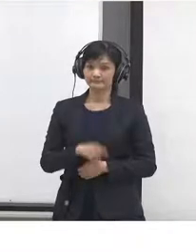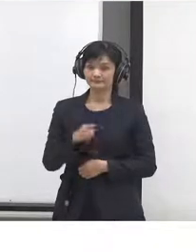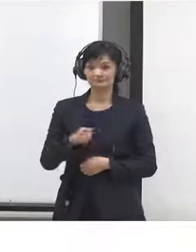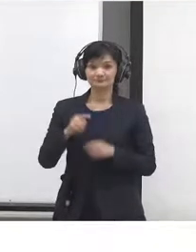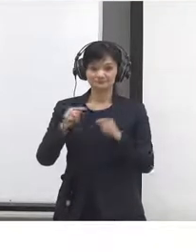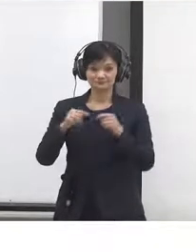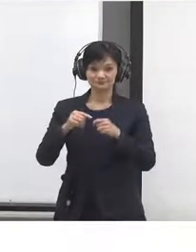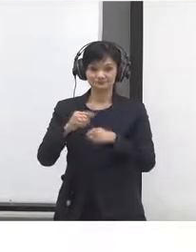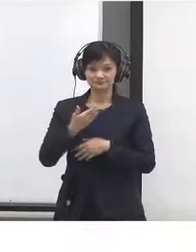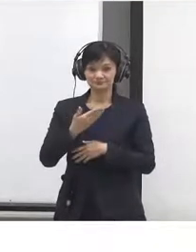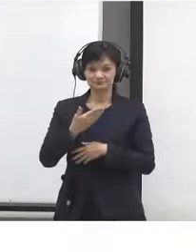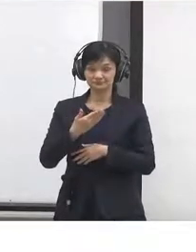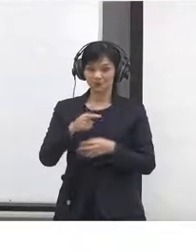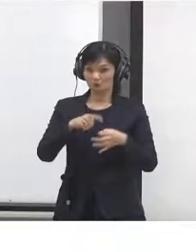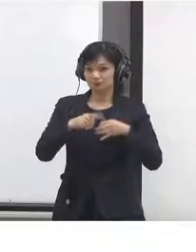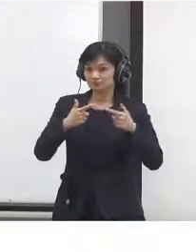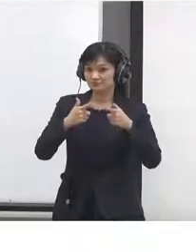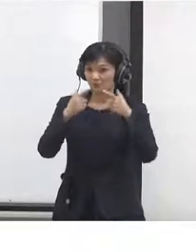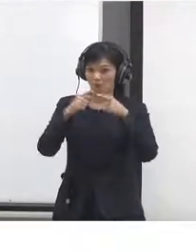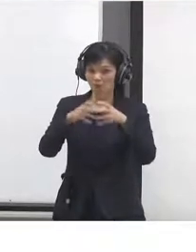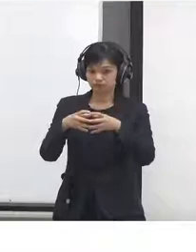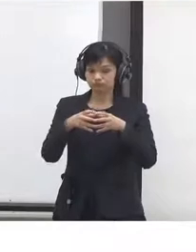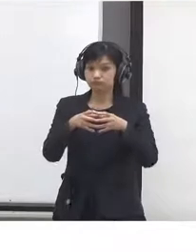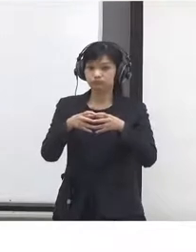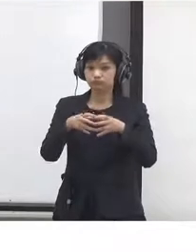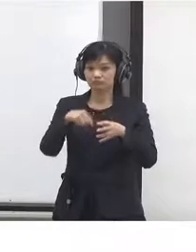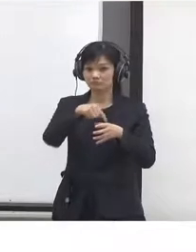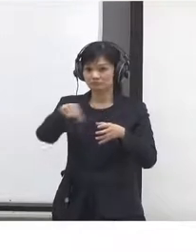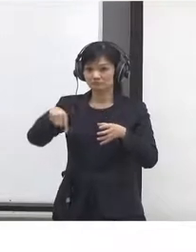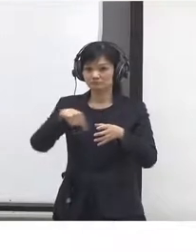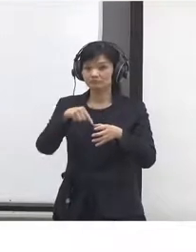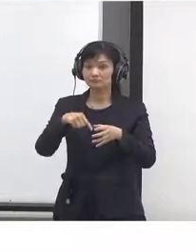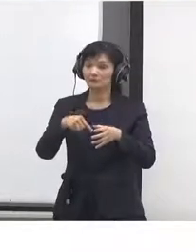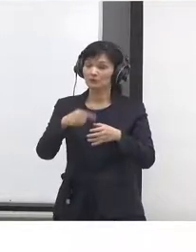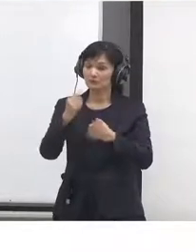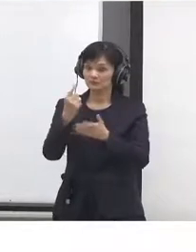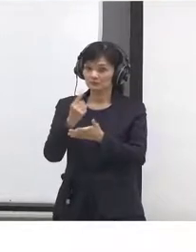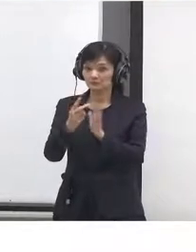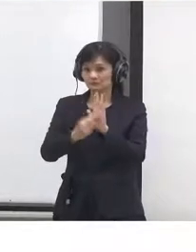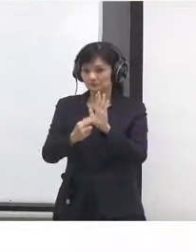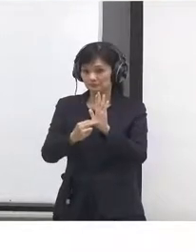and explain the kind of situation, and we can maybe assist them, intervene a little bit.